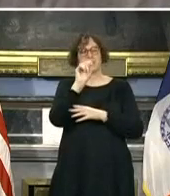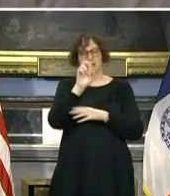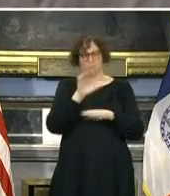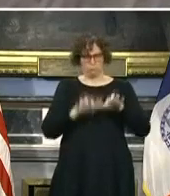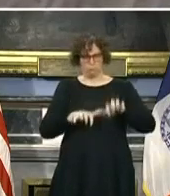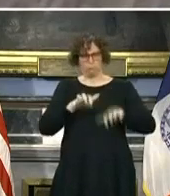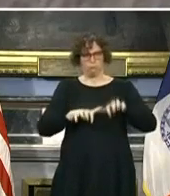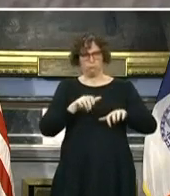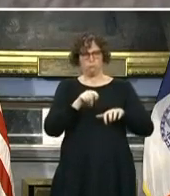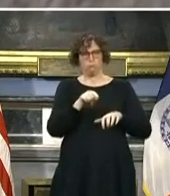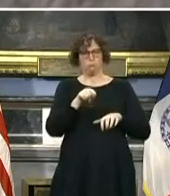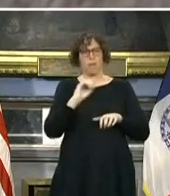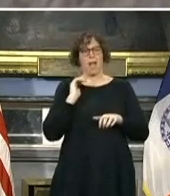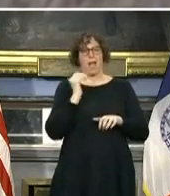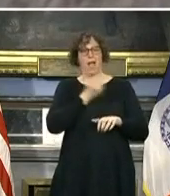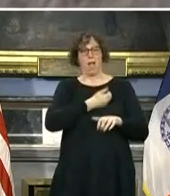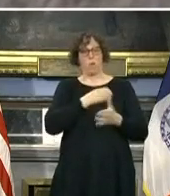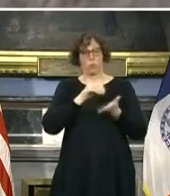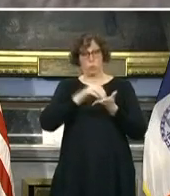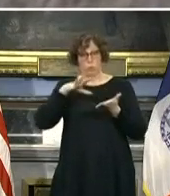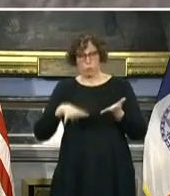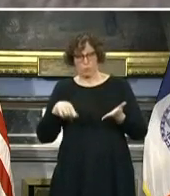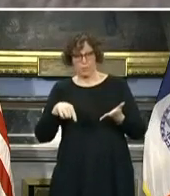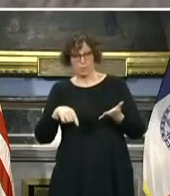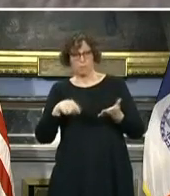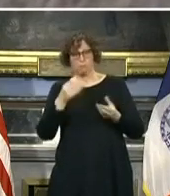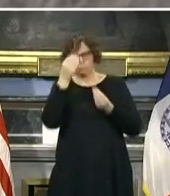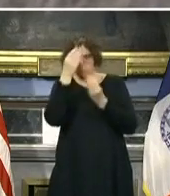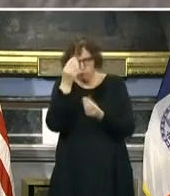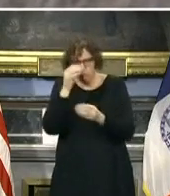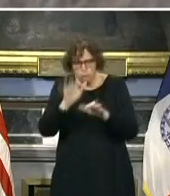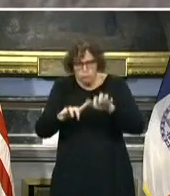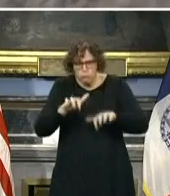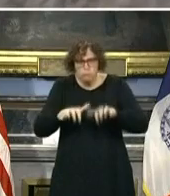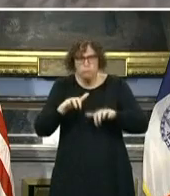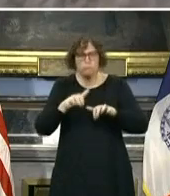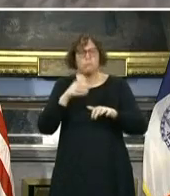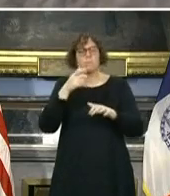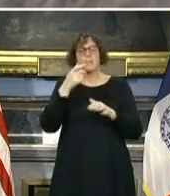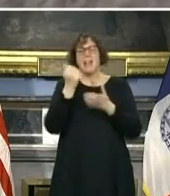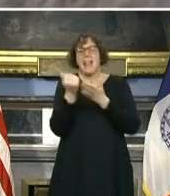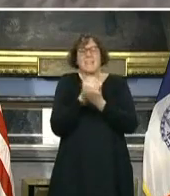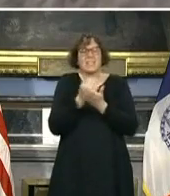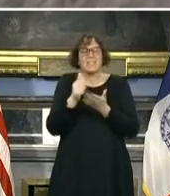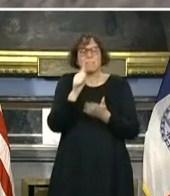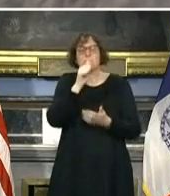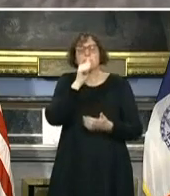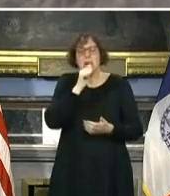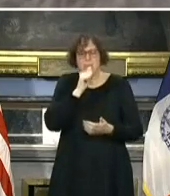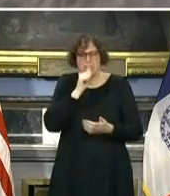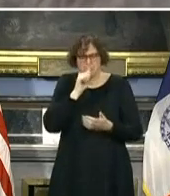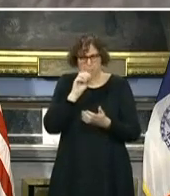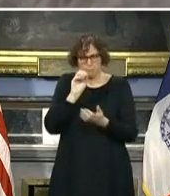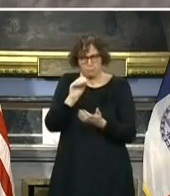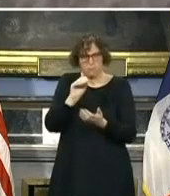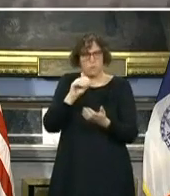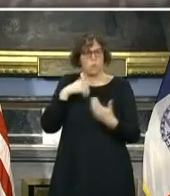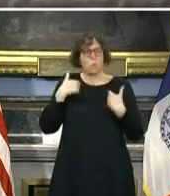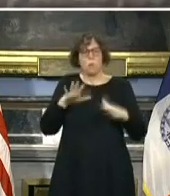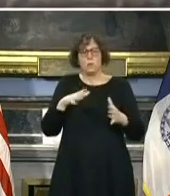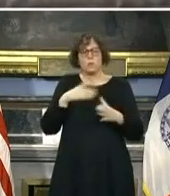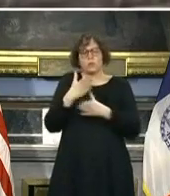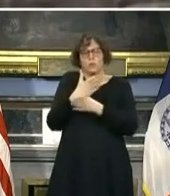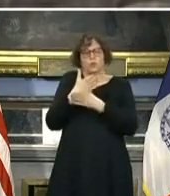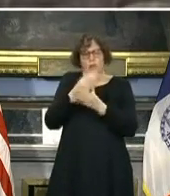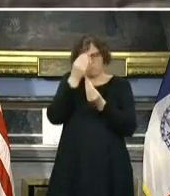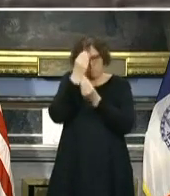students' data at risk. It's just as simple as that. So we'd all like to use that capacity, but only if we can